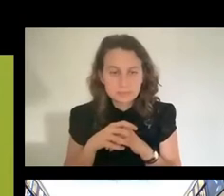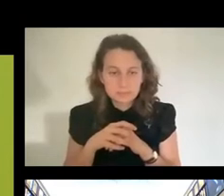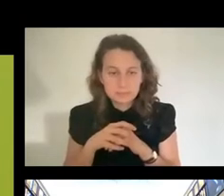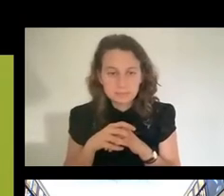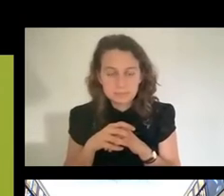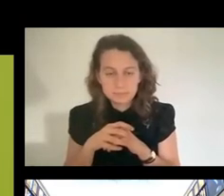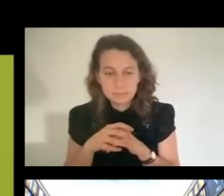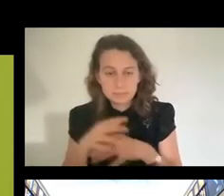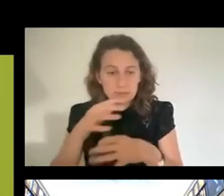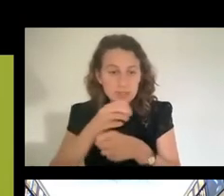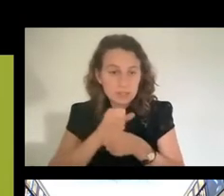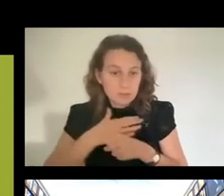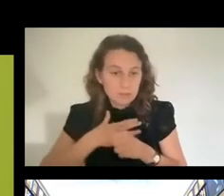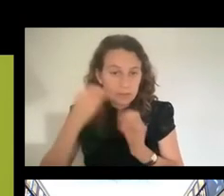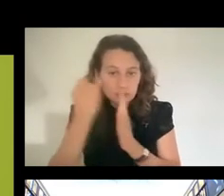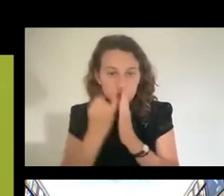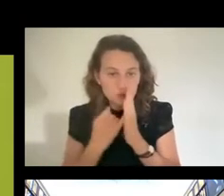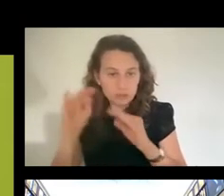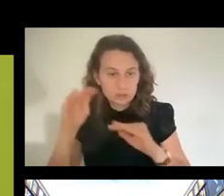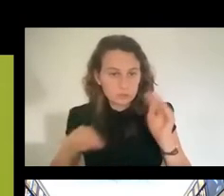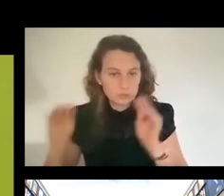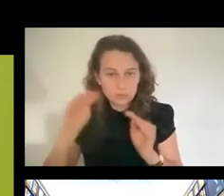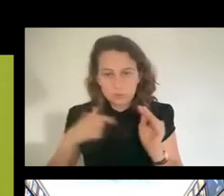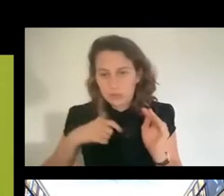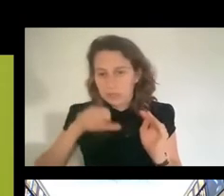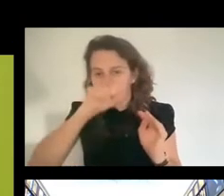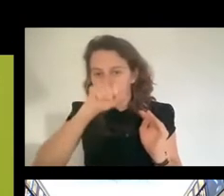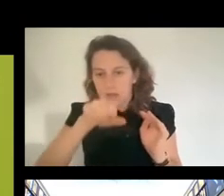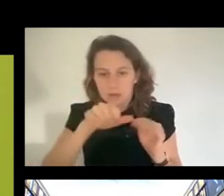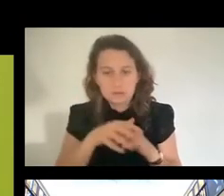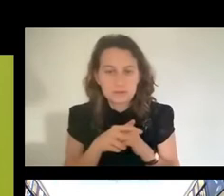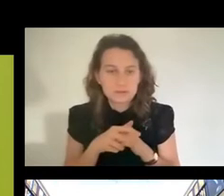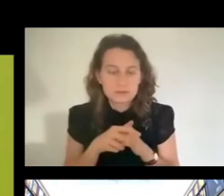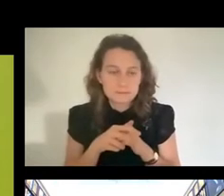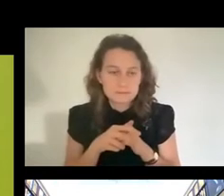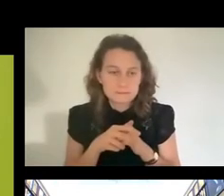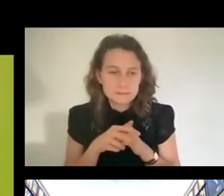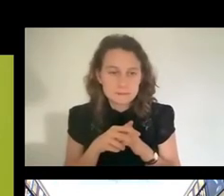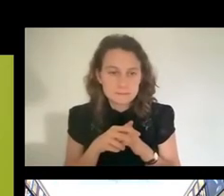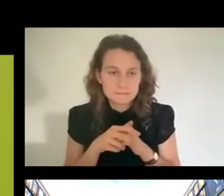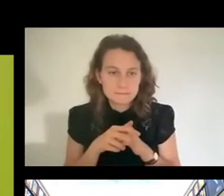taken my drawings and made them move, which I love to do. And it's sort of